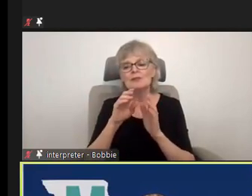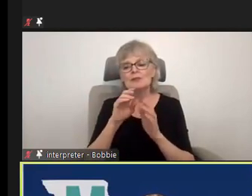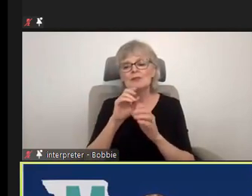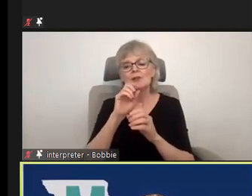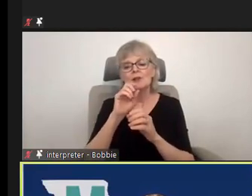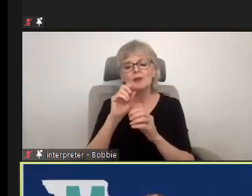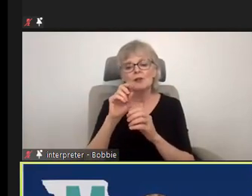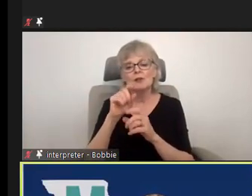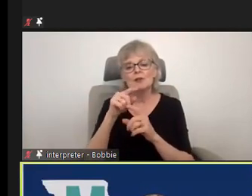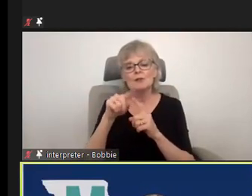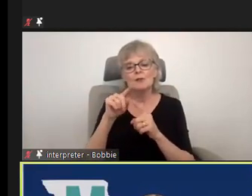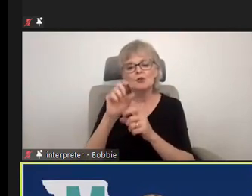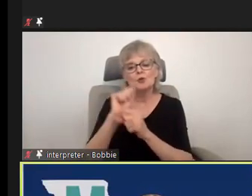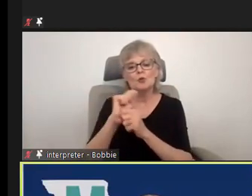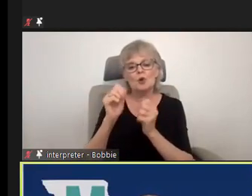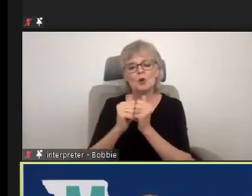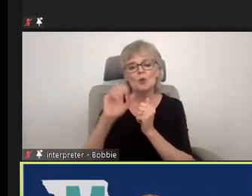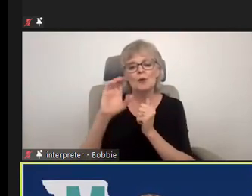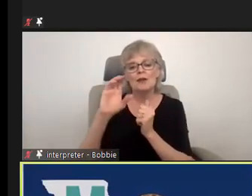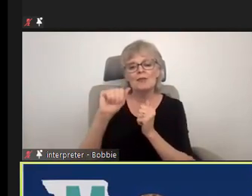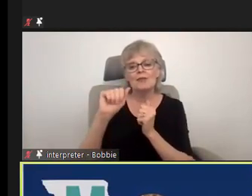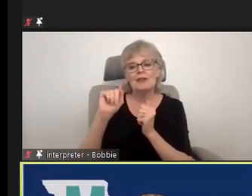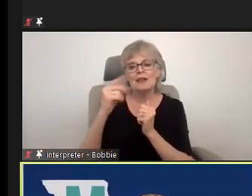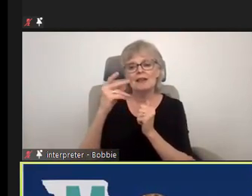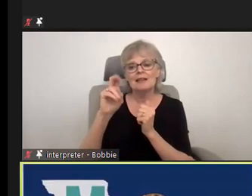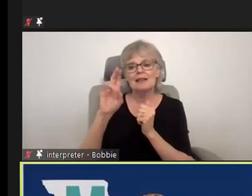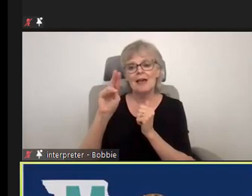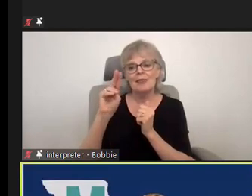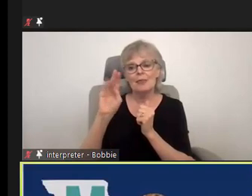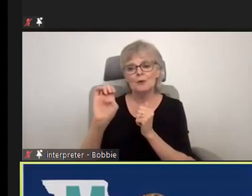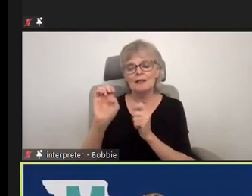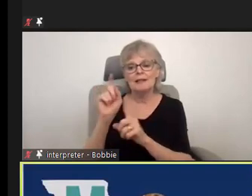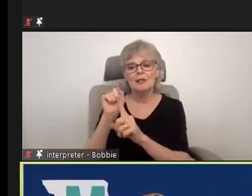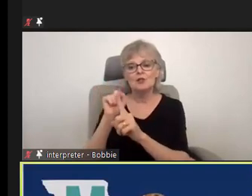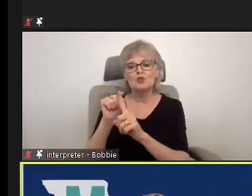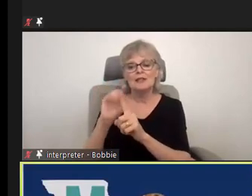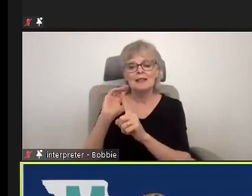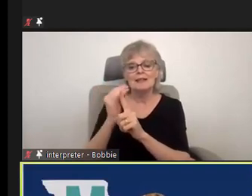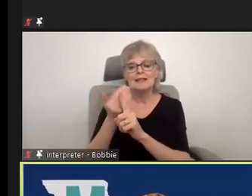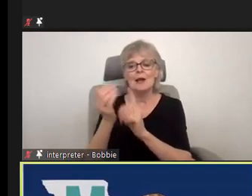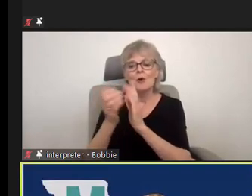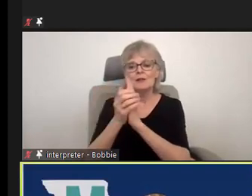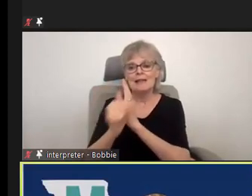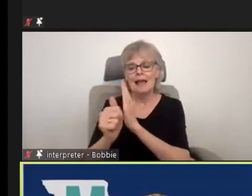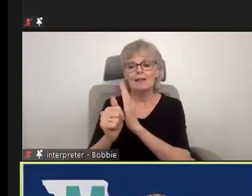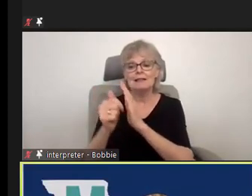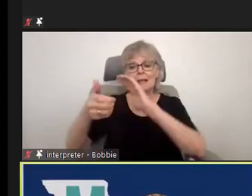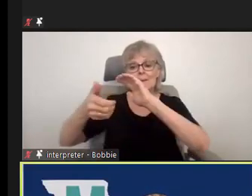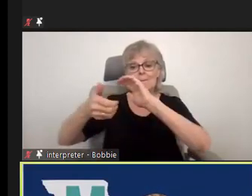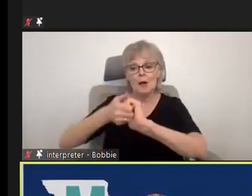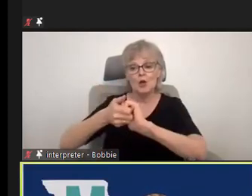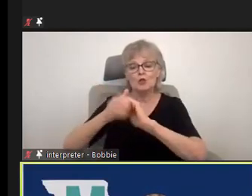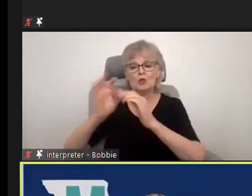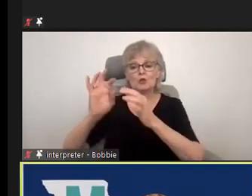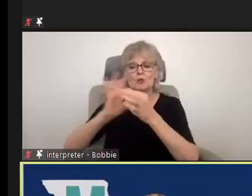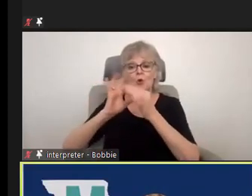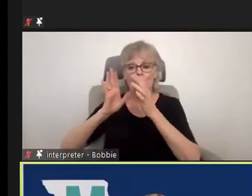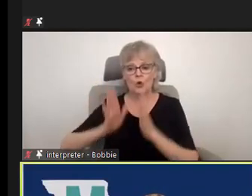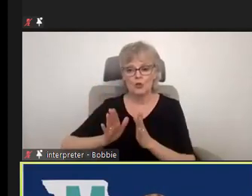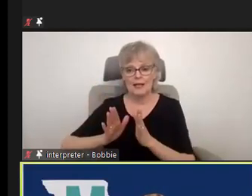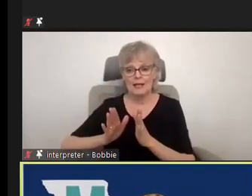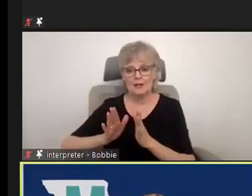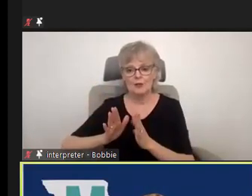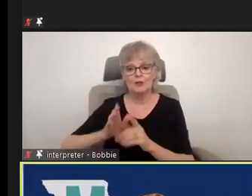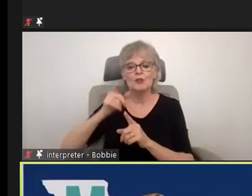Catherine. Catherine is our talented partners coordinator, and she has a lot of connections